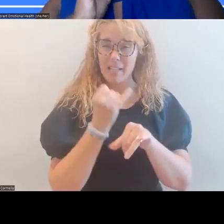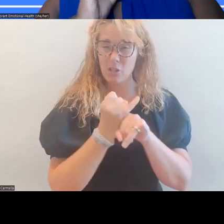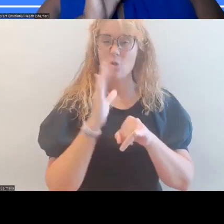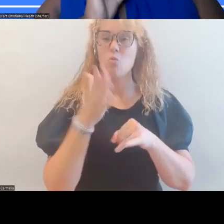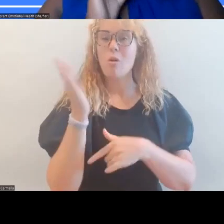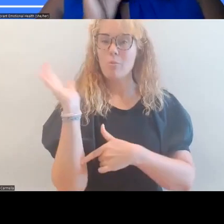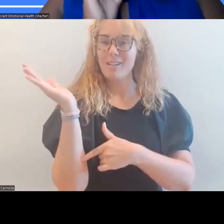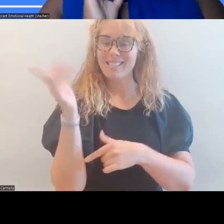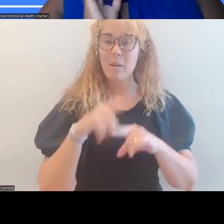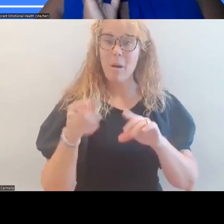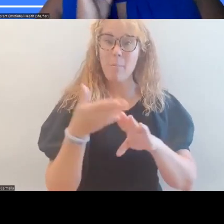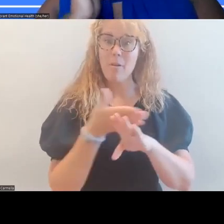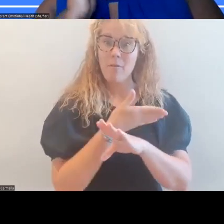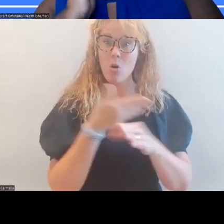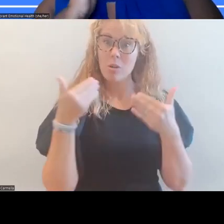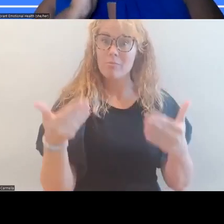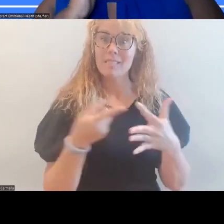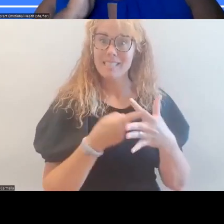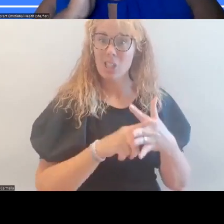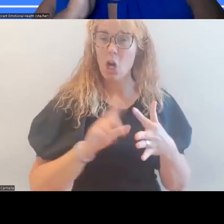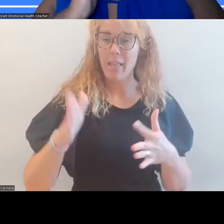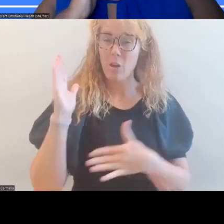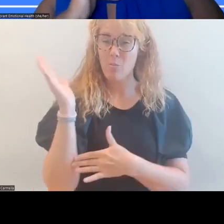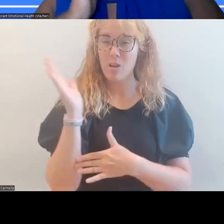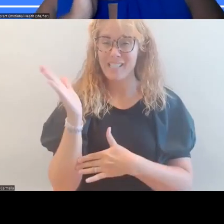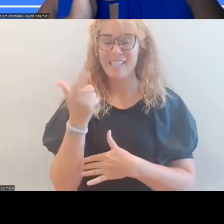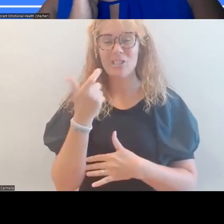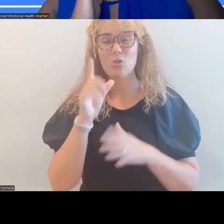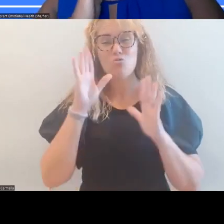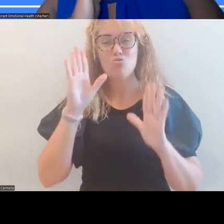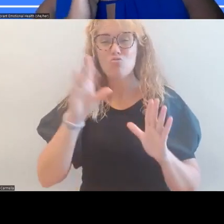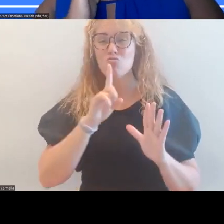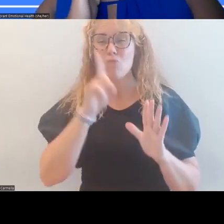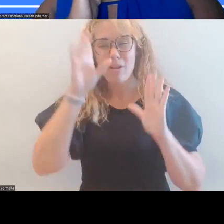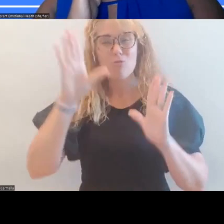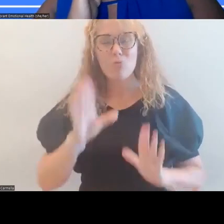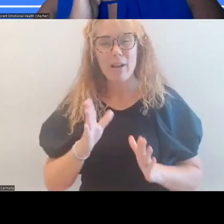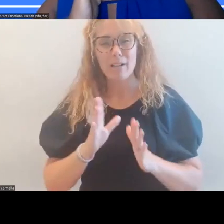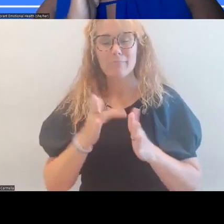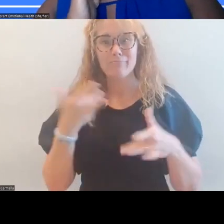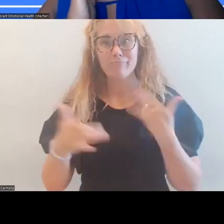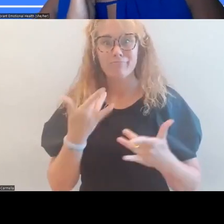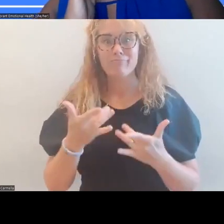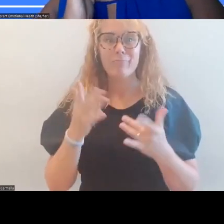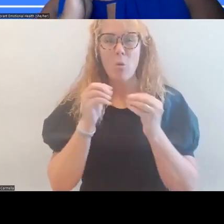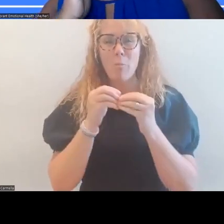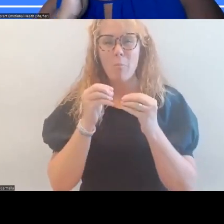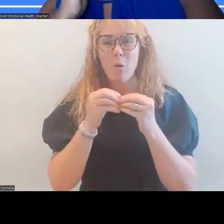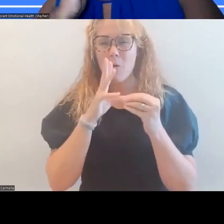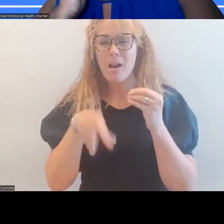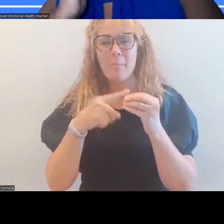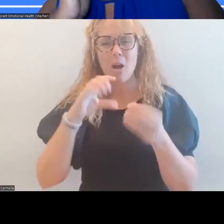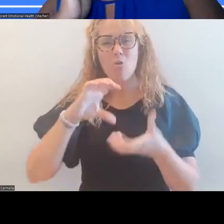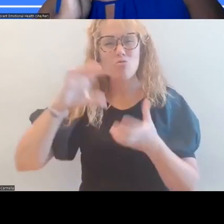presentation. But before we get into their featured presentation, it's going to be really great, looking forward to it, want to do a little bit more about the